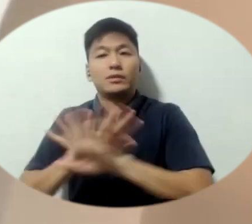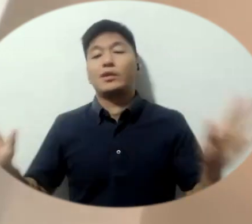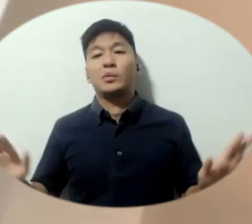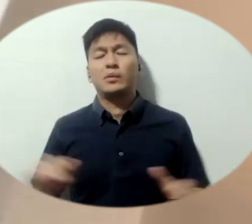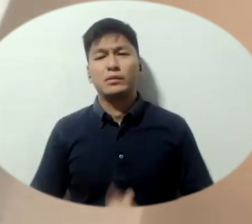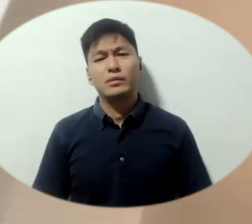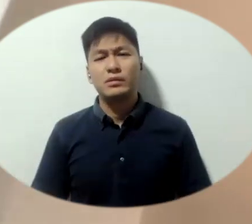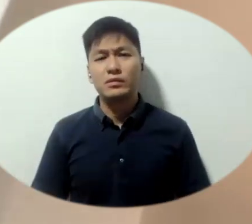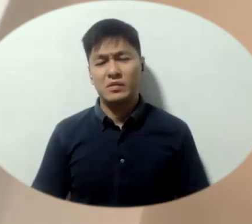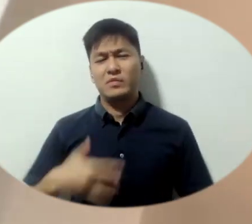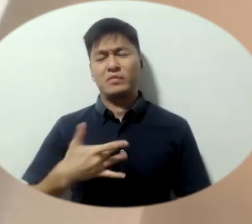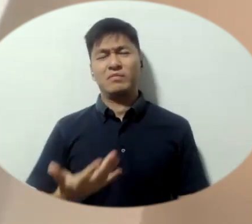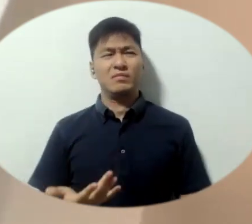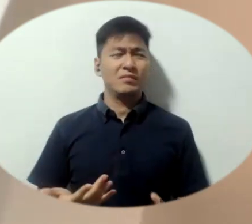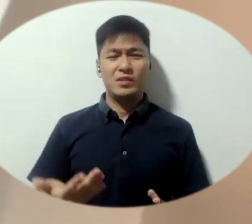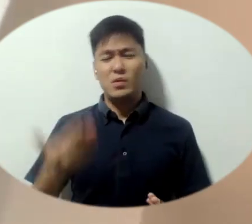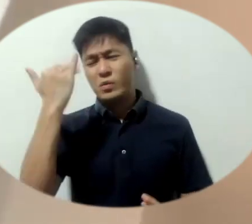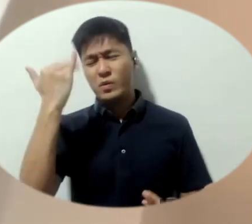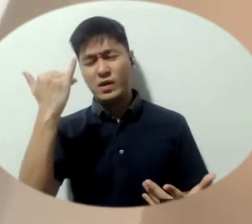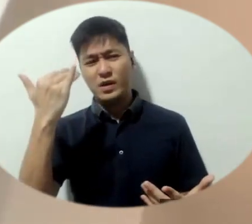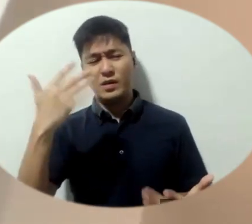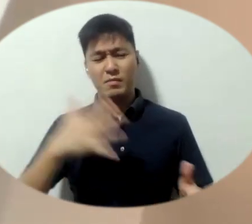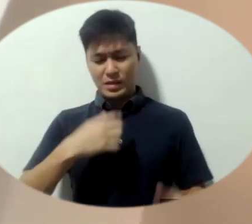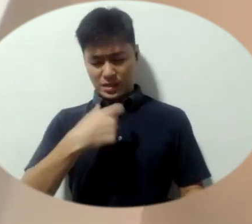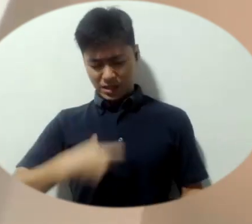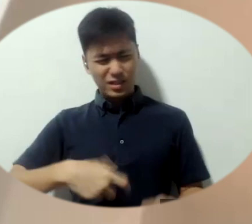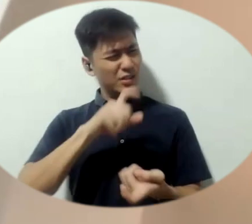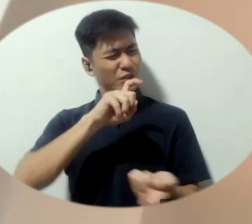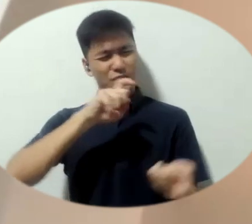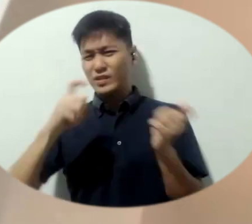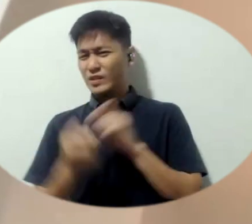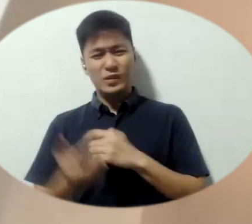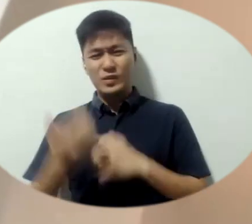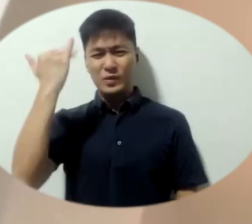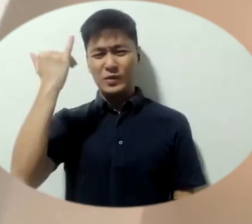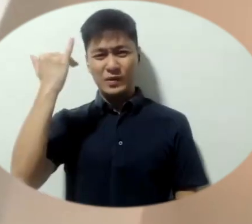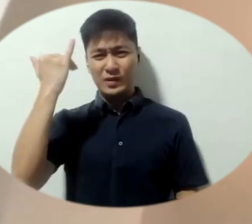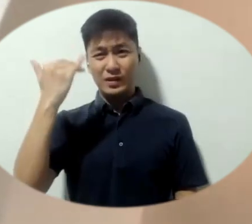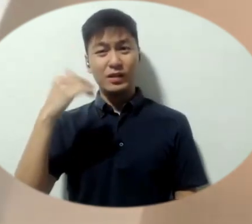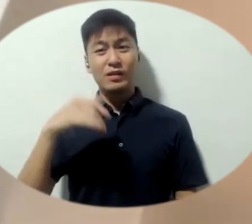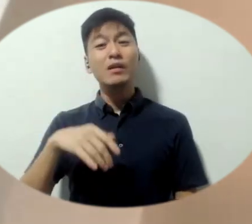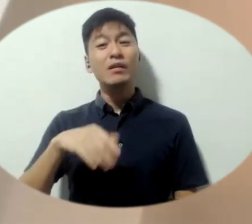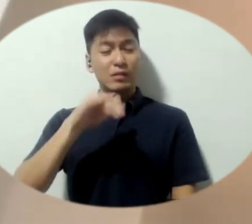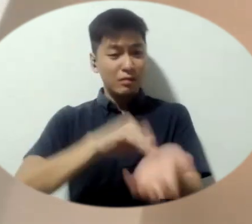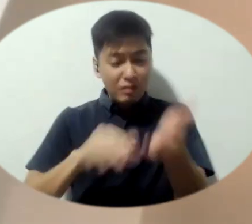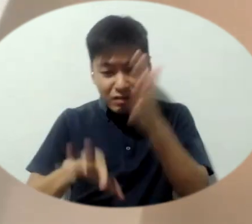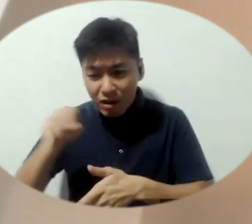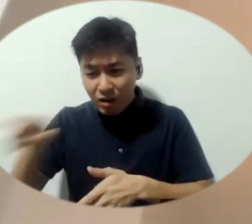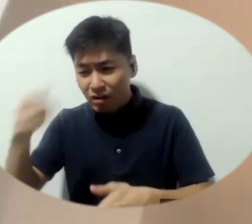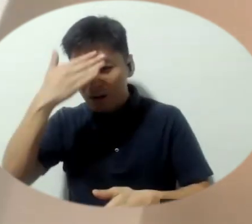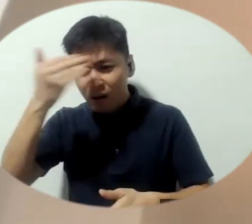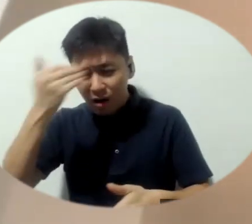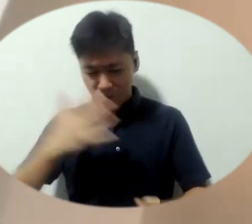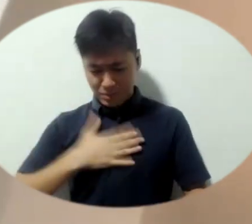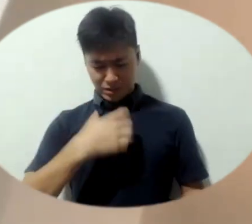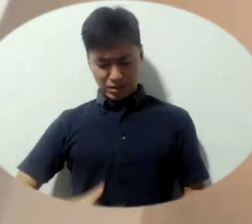this movement happening from one night to the next morning. I went to sleep being